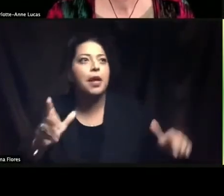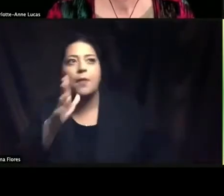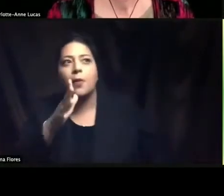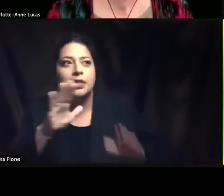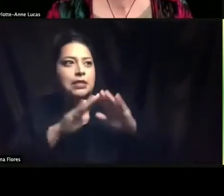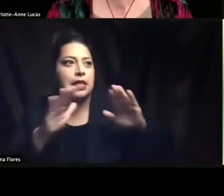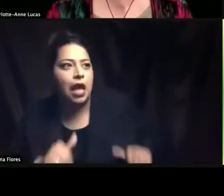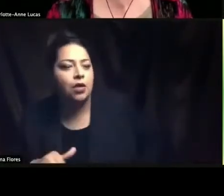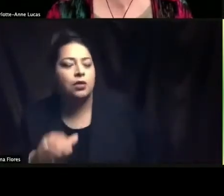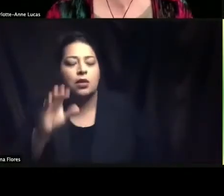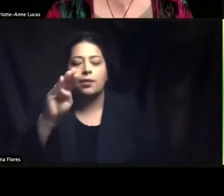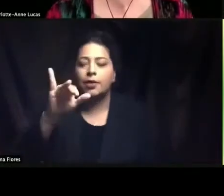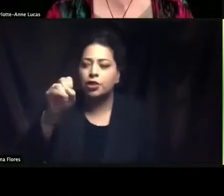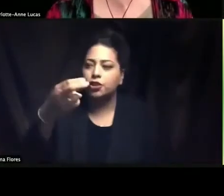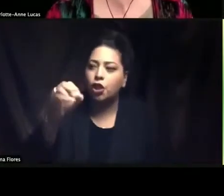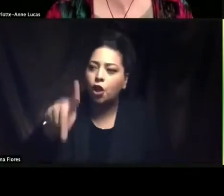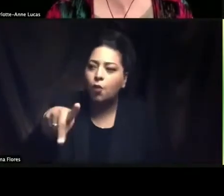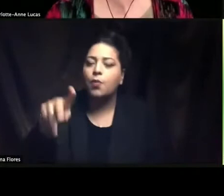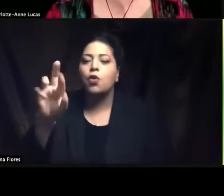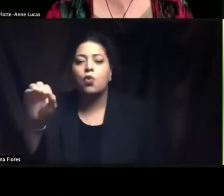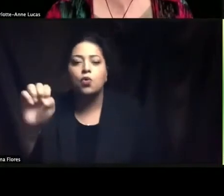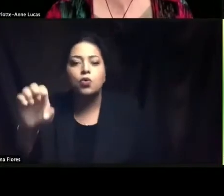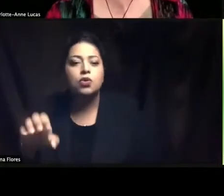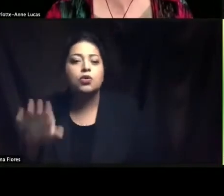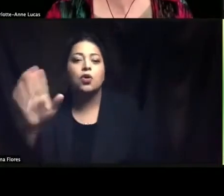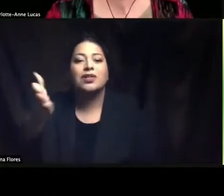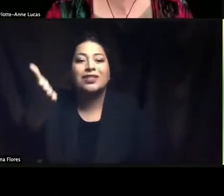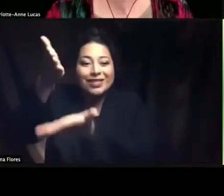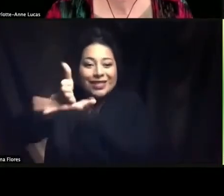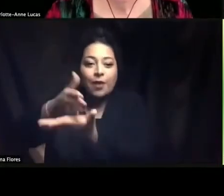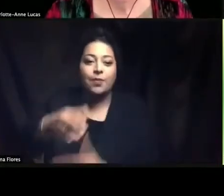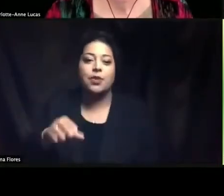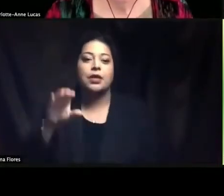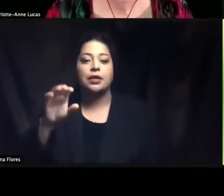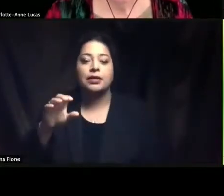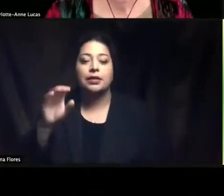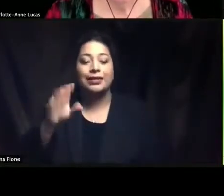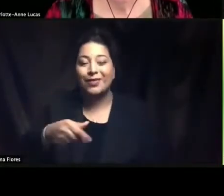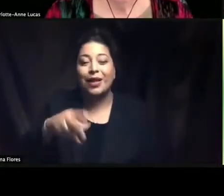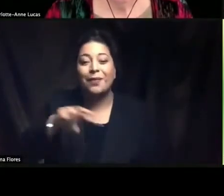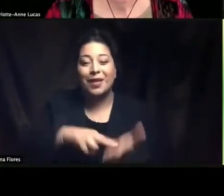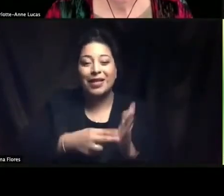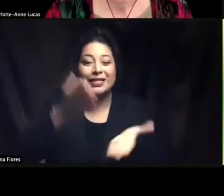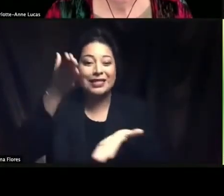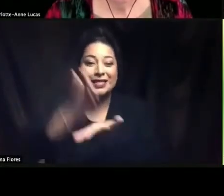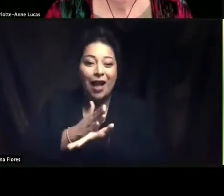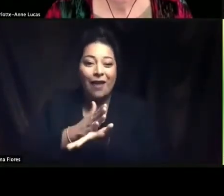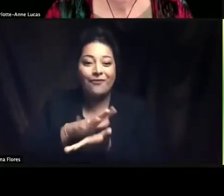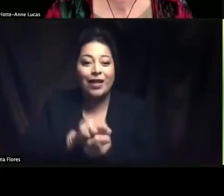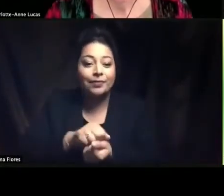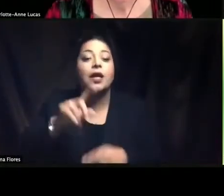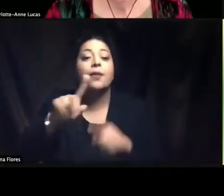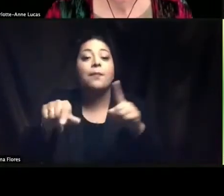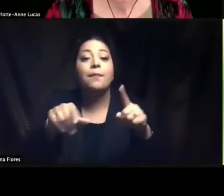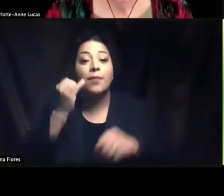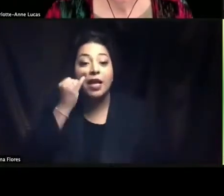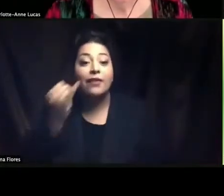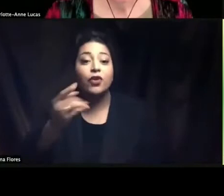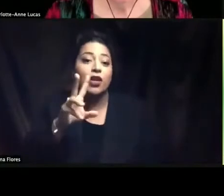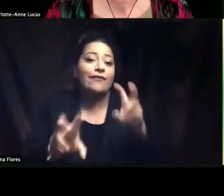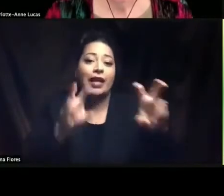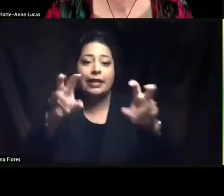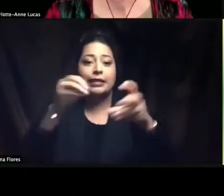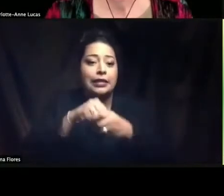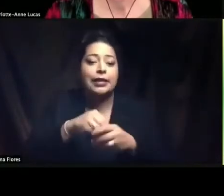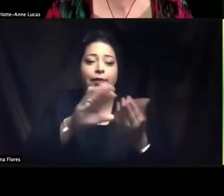and Bishop Rose's move for her Stop campaign that's aimed at stopping violence. But until you invest in the community, you will